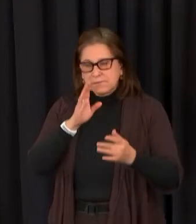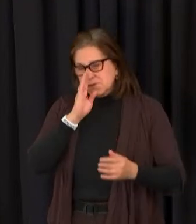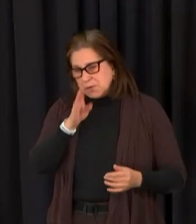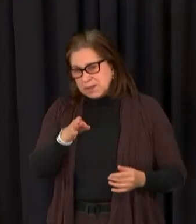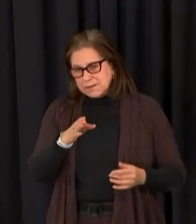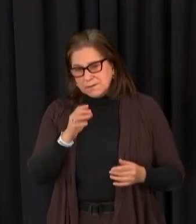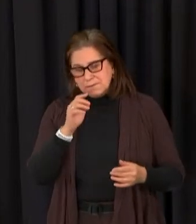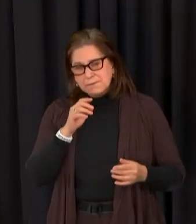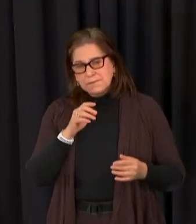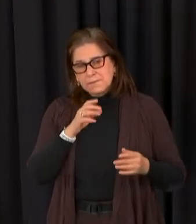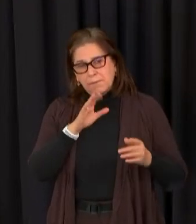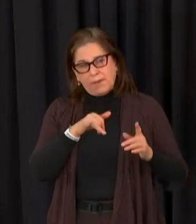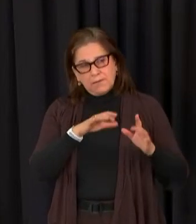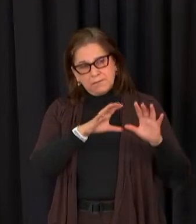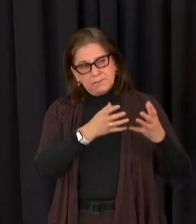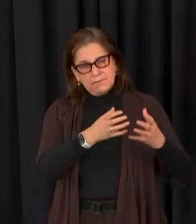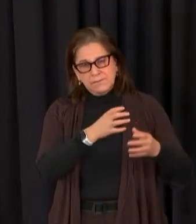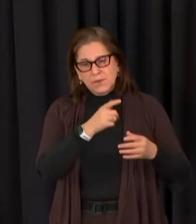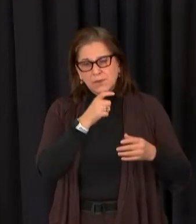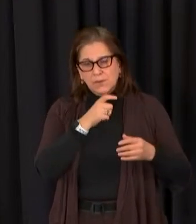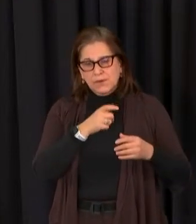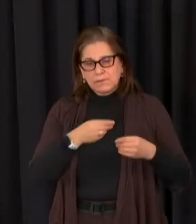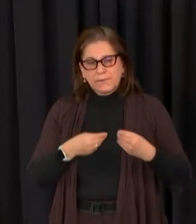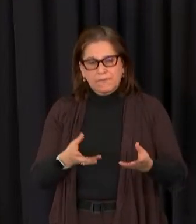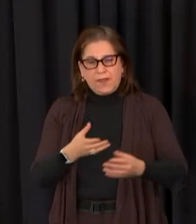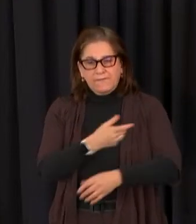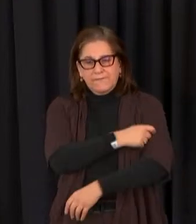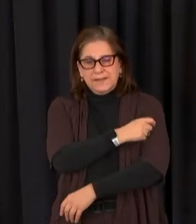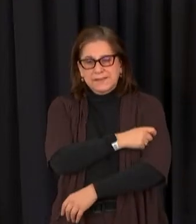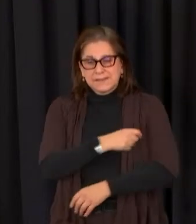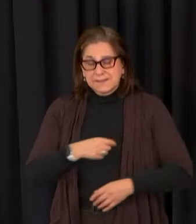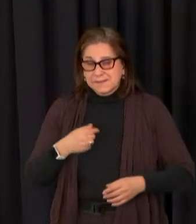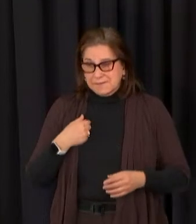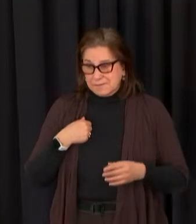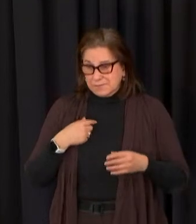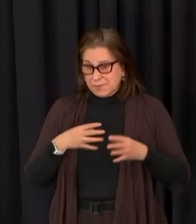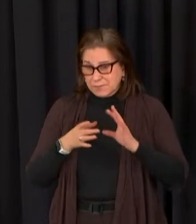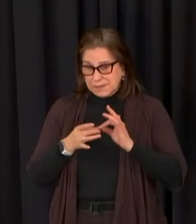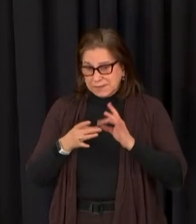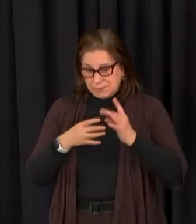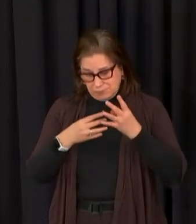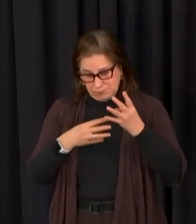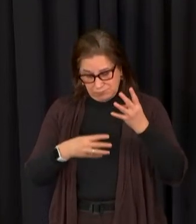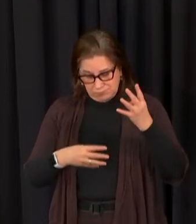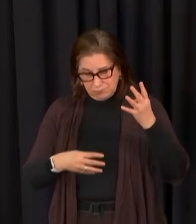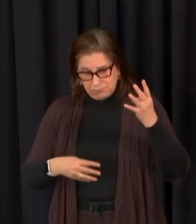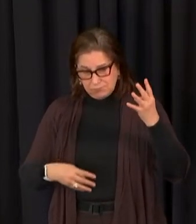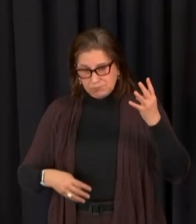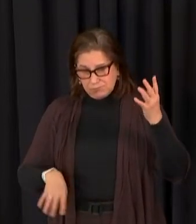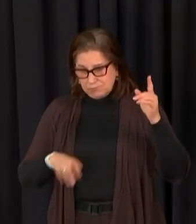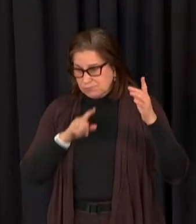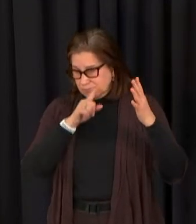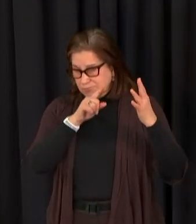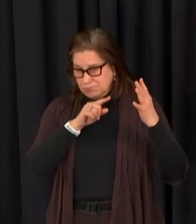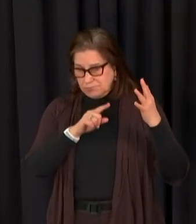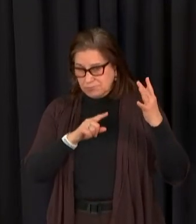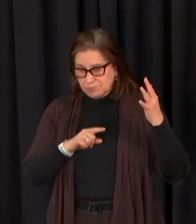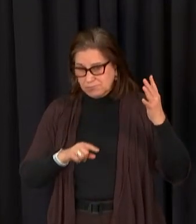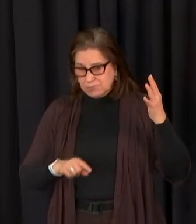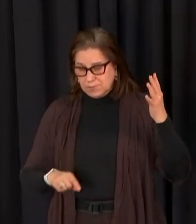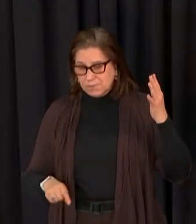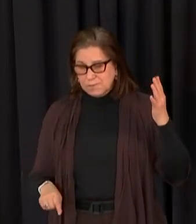a vaccinator, but most that I have mentioned are should go to